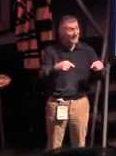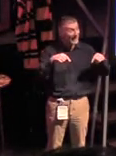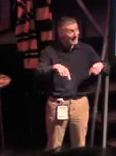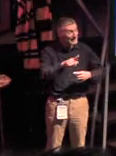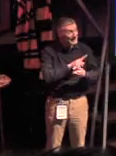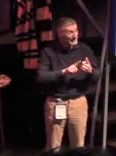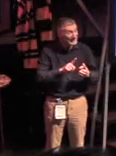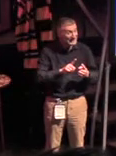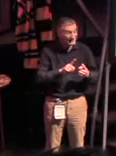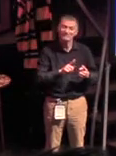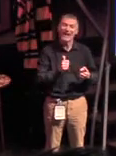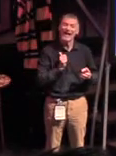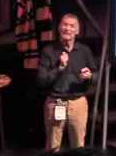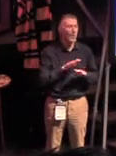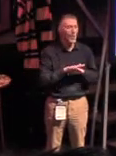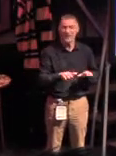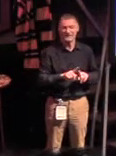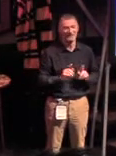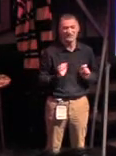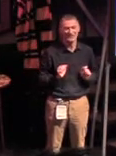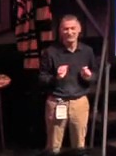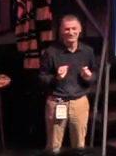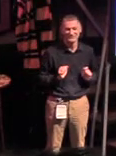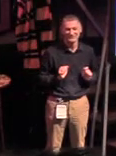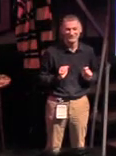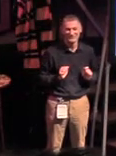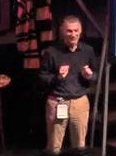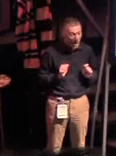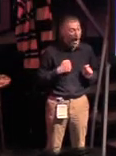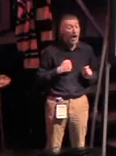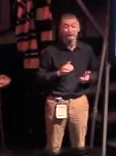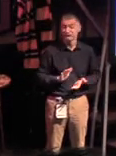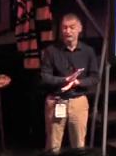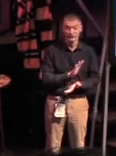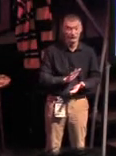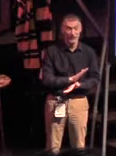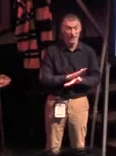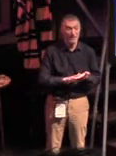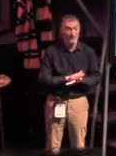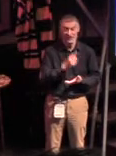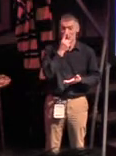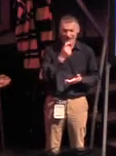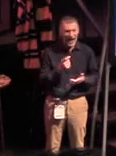different, and that I rejoice in the fact that we are able to